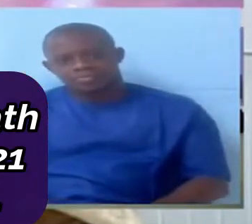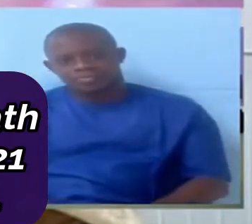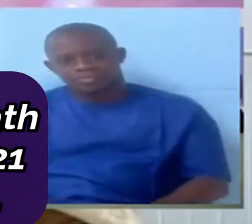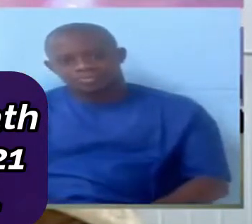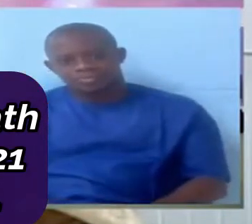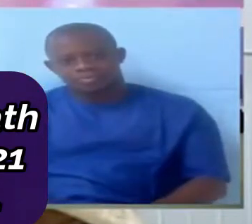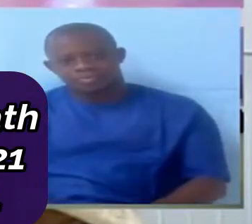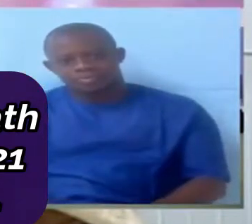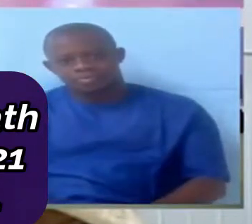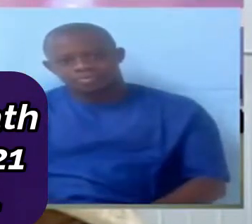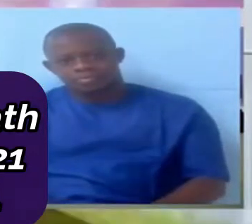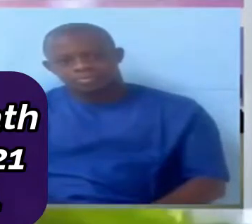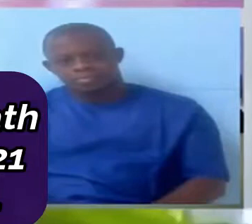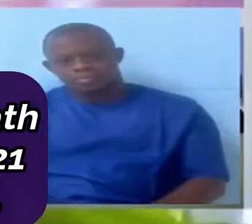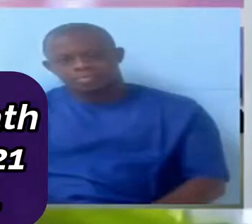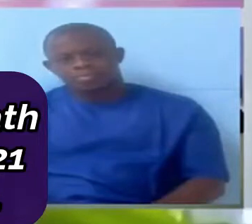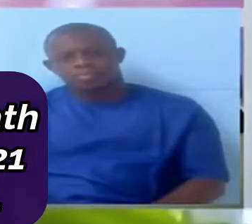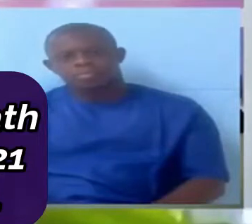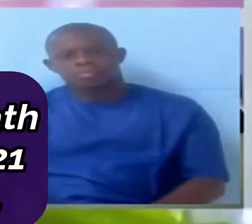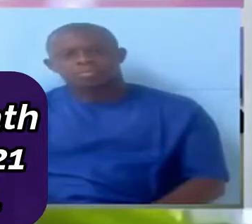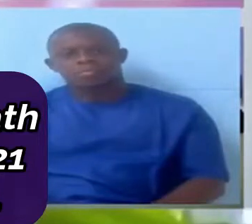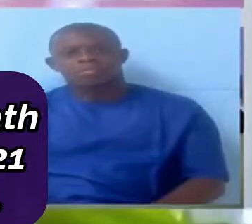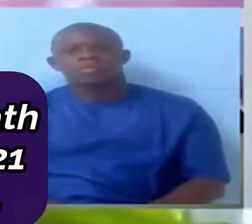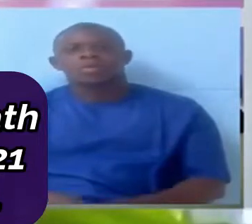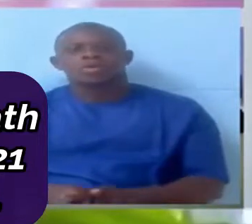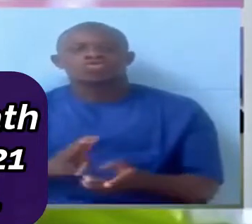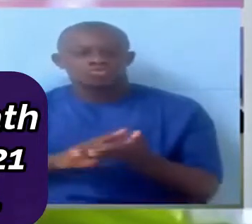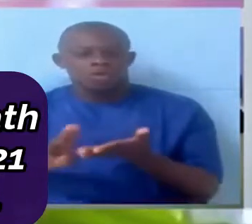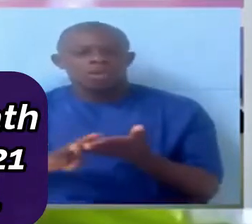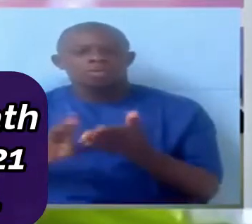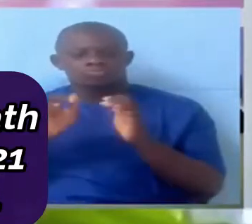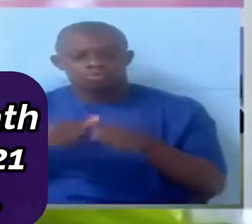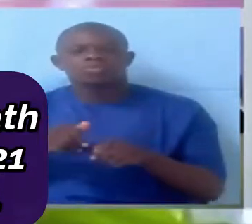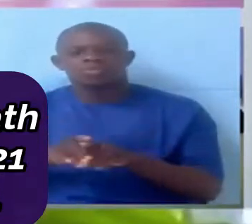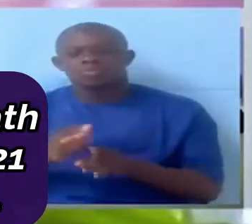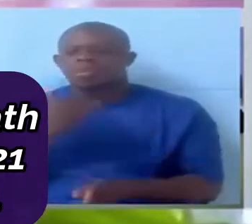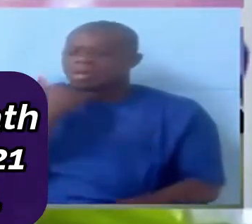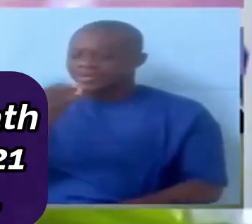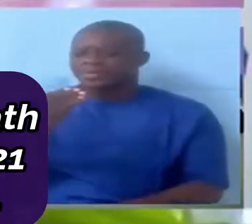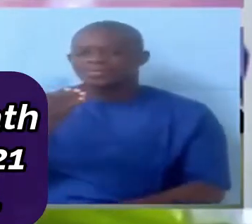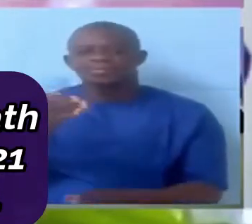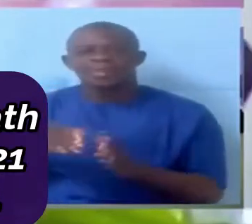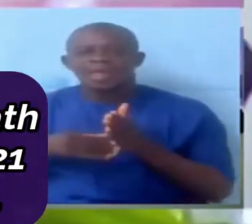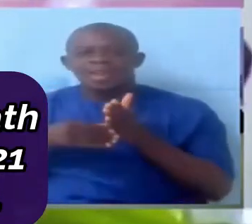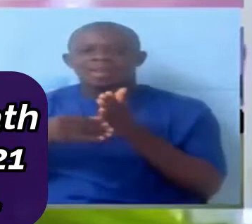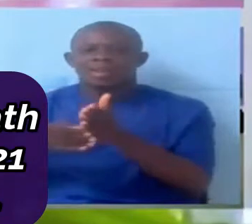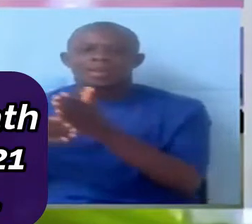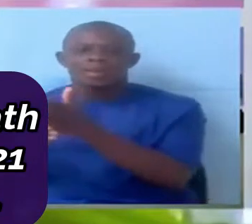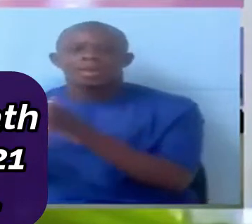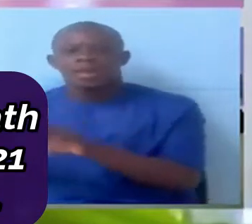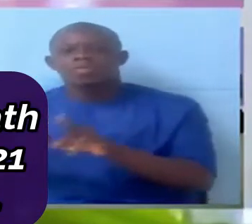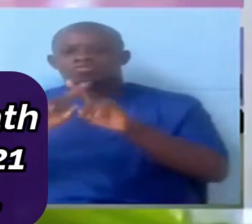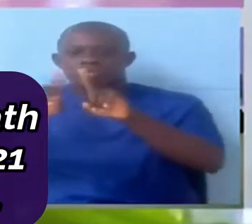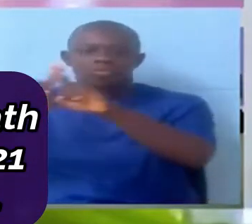There are several factors responsible for his death. Mtol nene talon nola mune yinfa. Tol ba fo kan diabetes